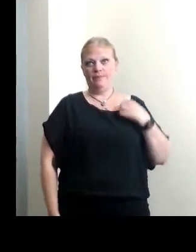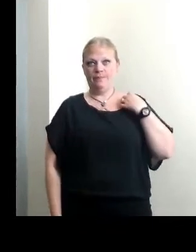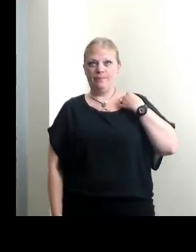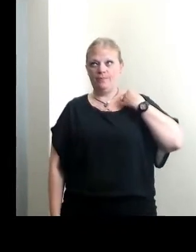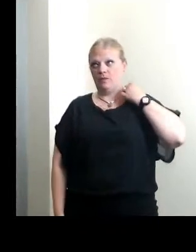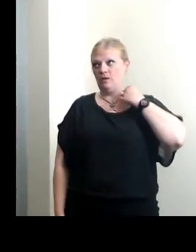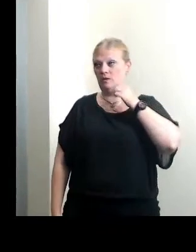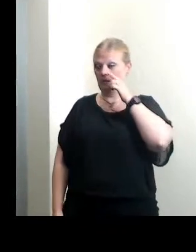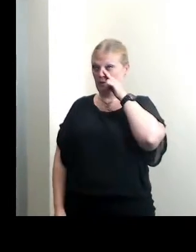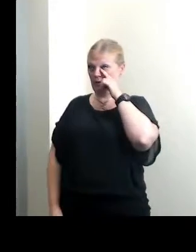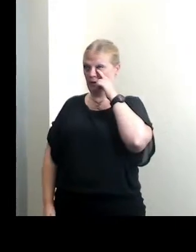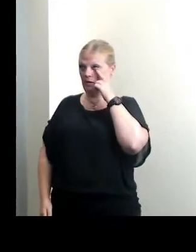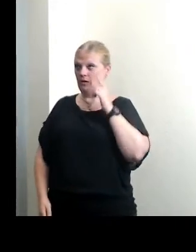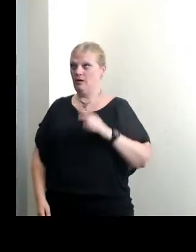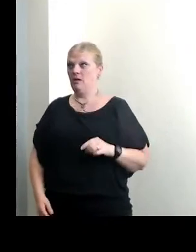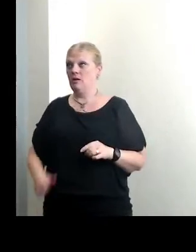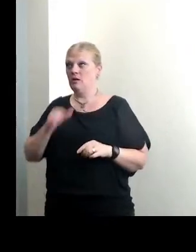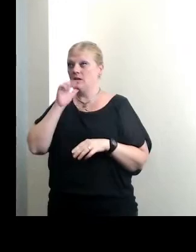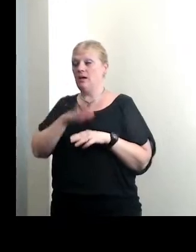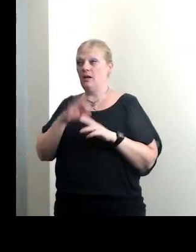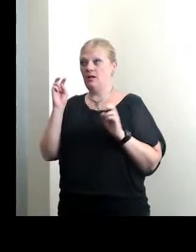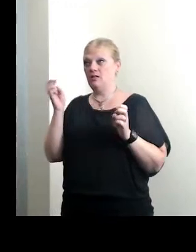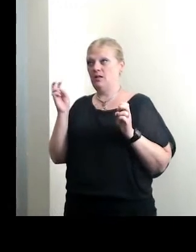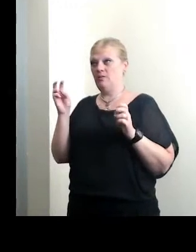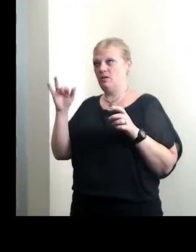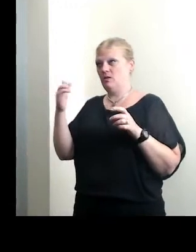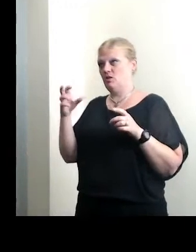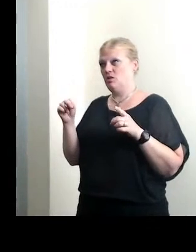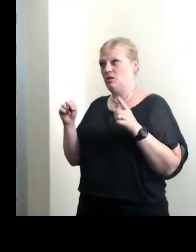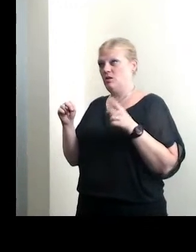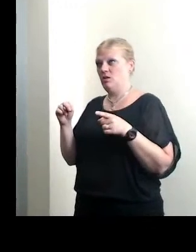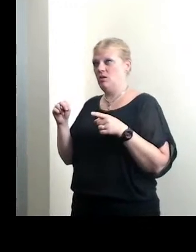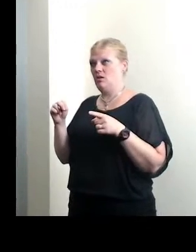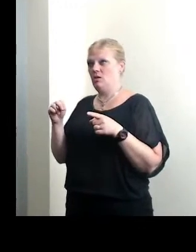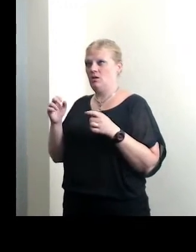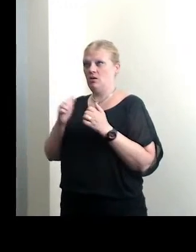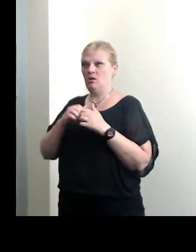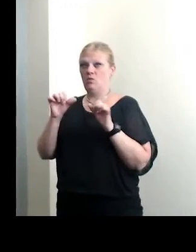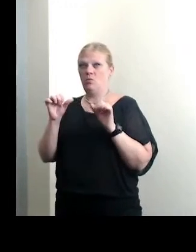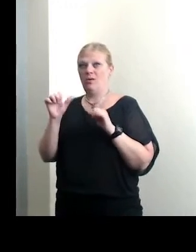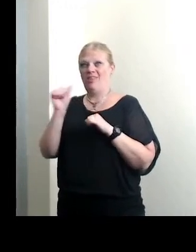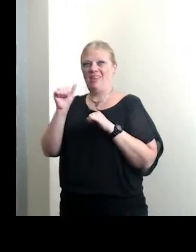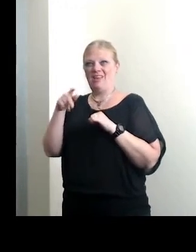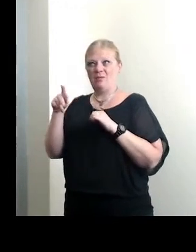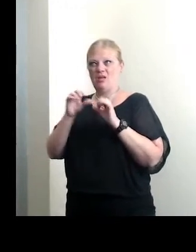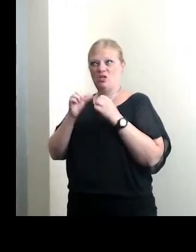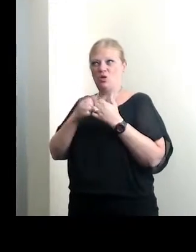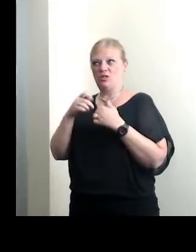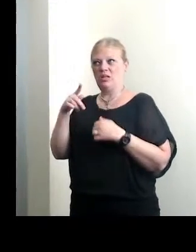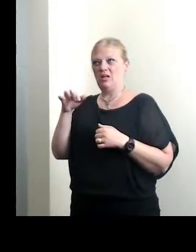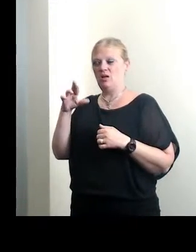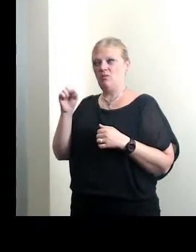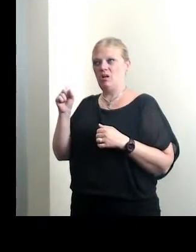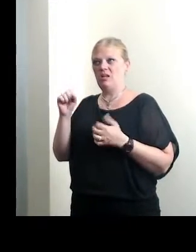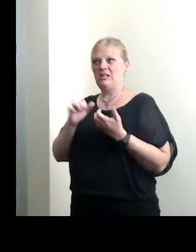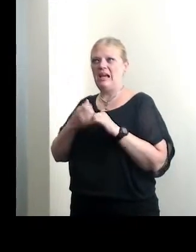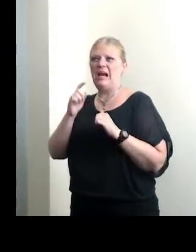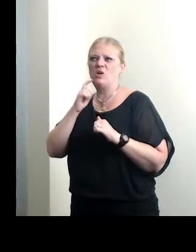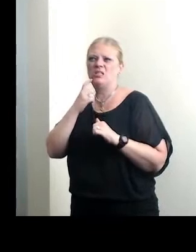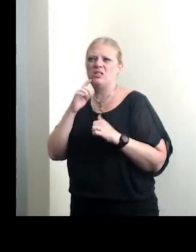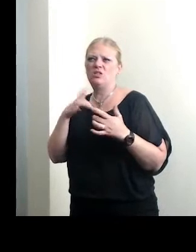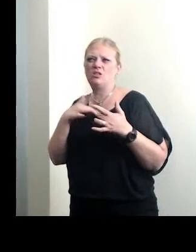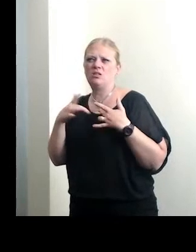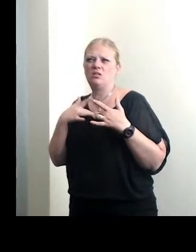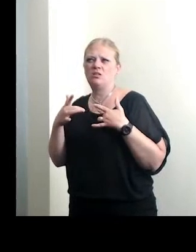Off topic, go to you, John, first. Thank you. John Worrell with the Associated Press. How serious do you take concerns of